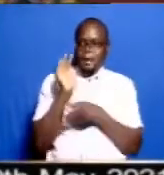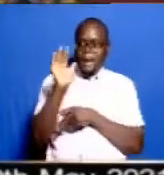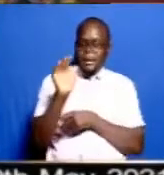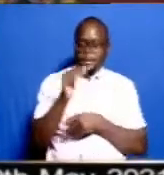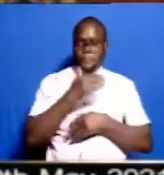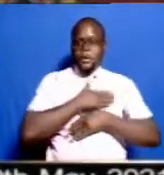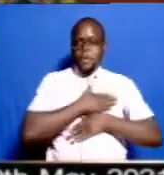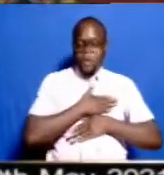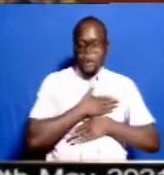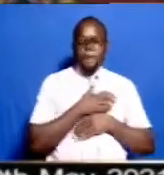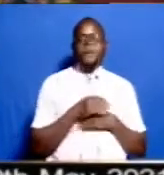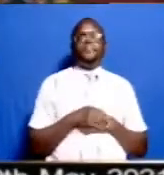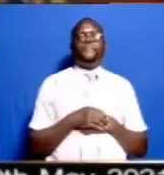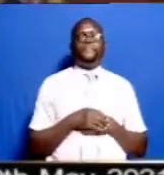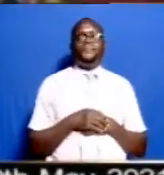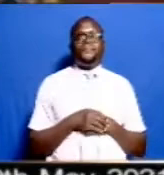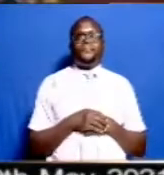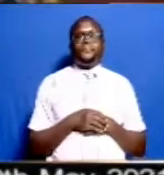Honorable